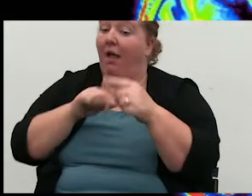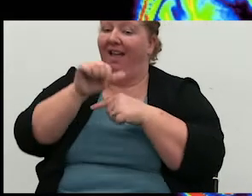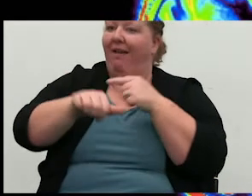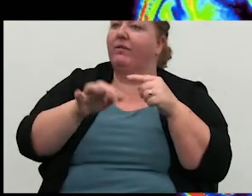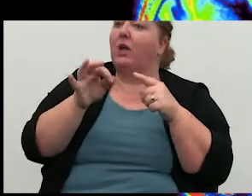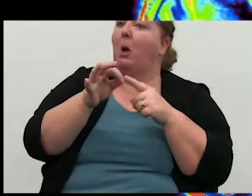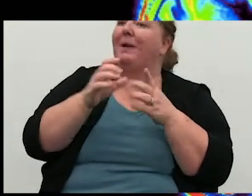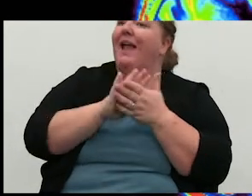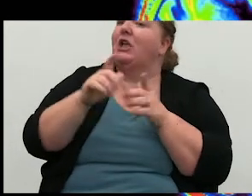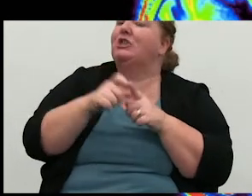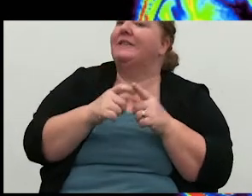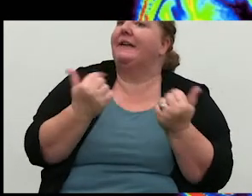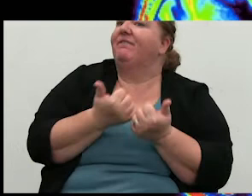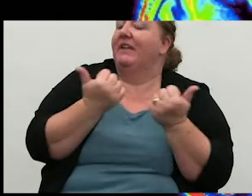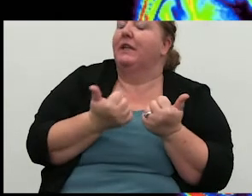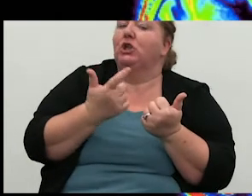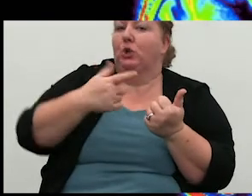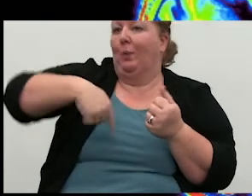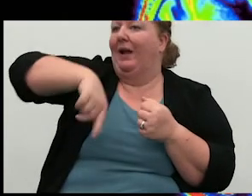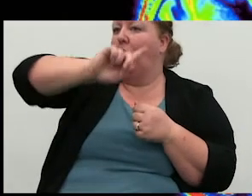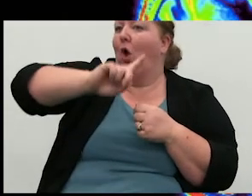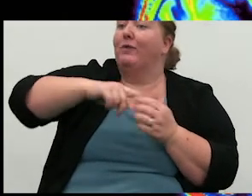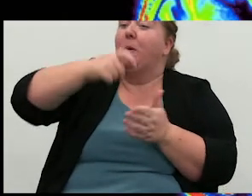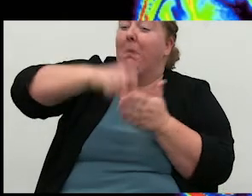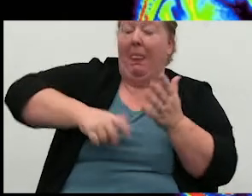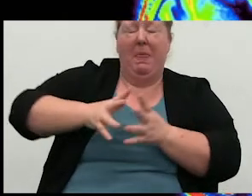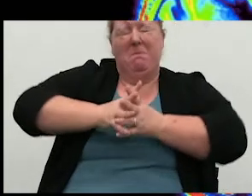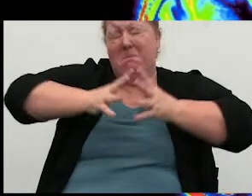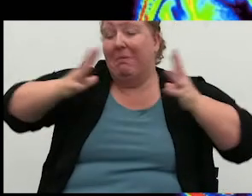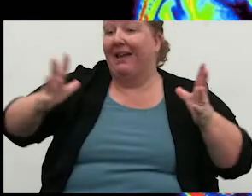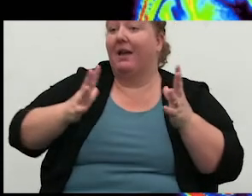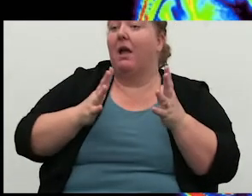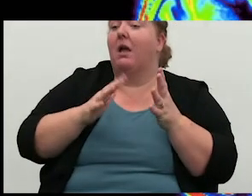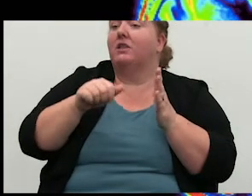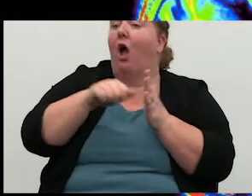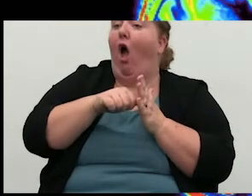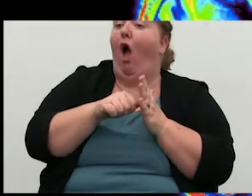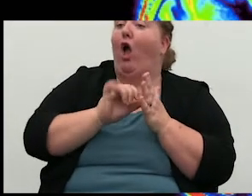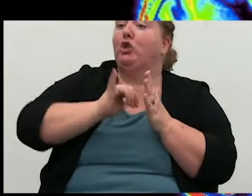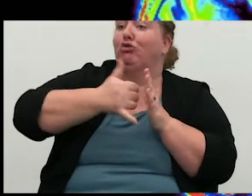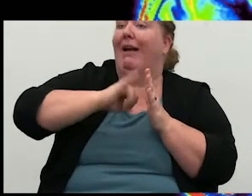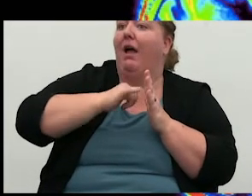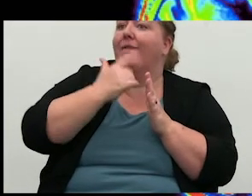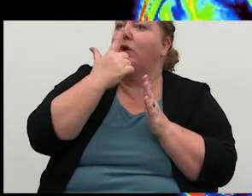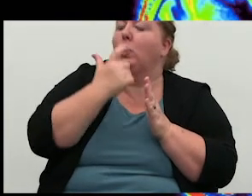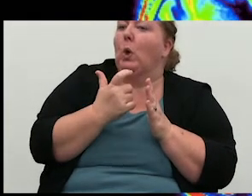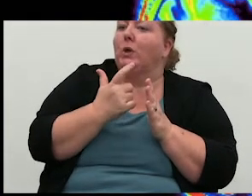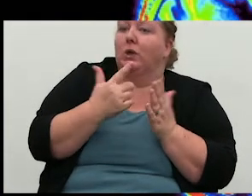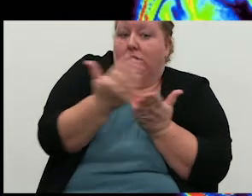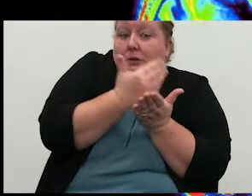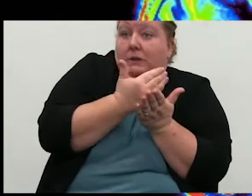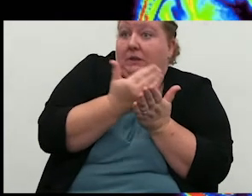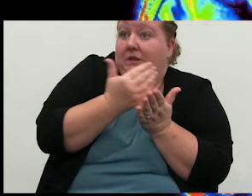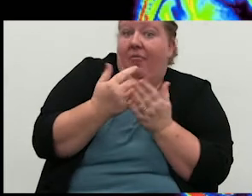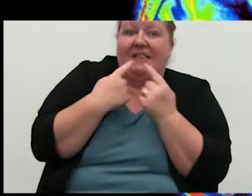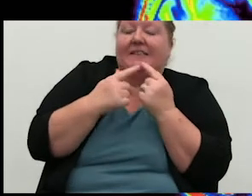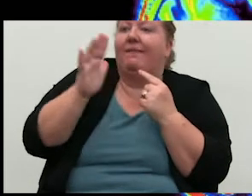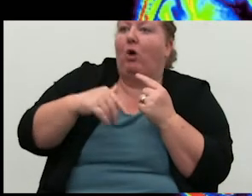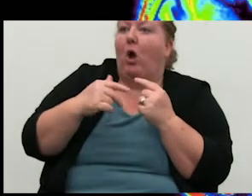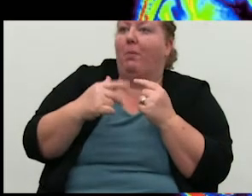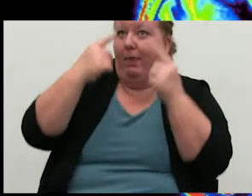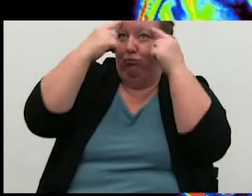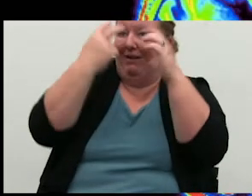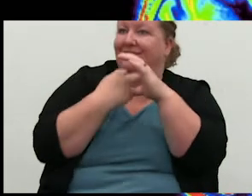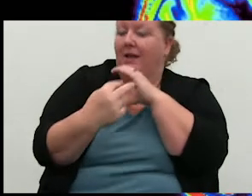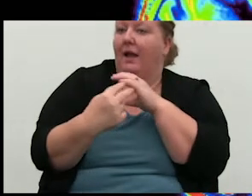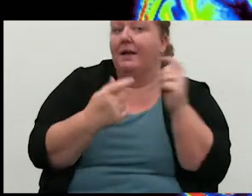PhD, they sent him out of the lab to buy the biggest hard drive they could afford to store all the data from the brain scans. And when they brought the